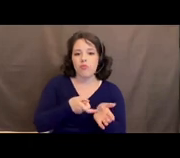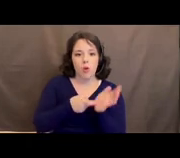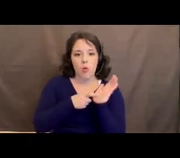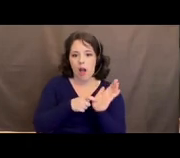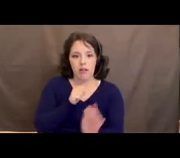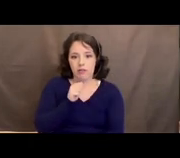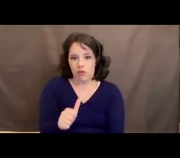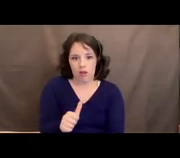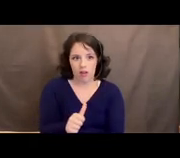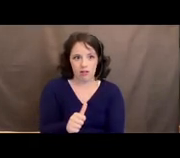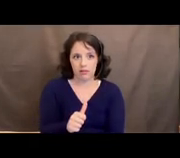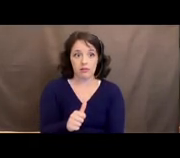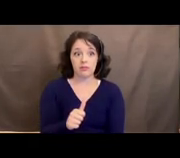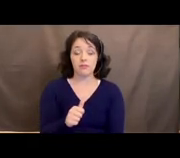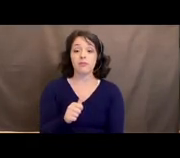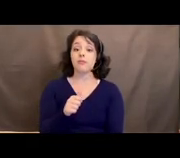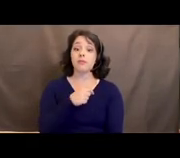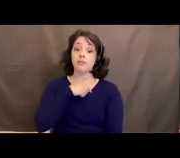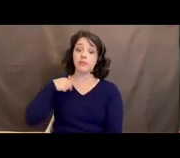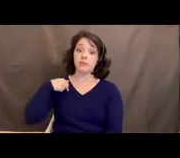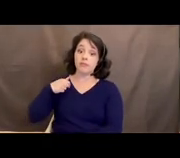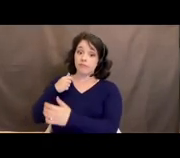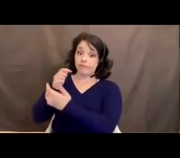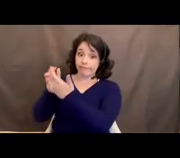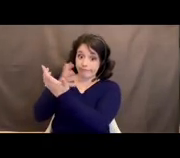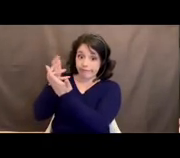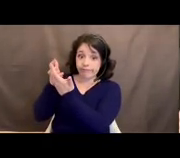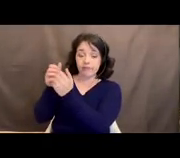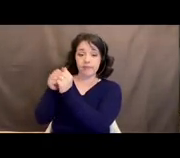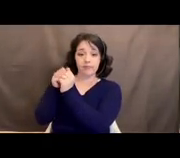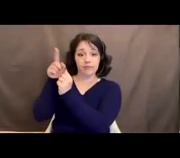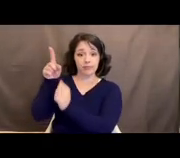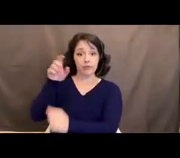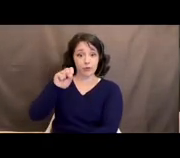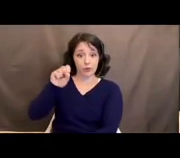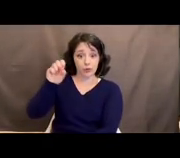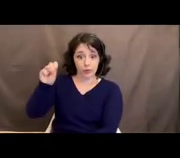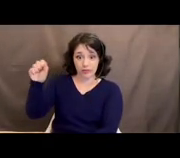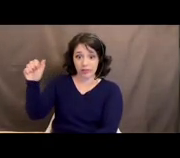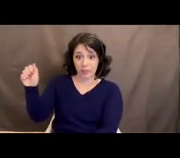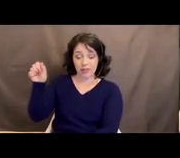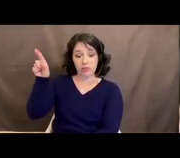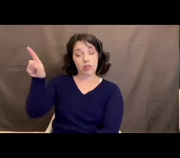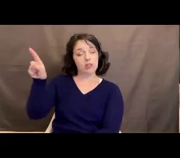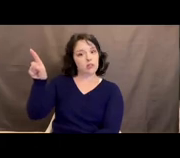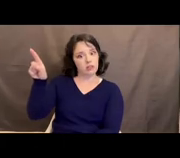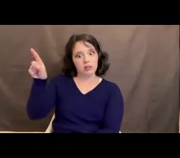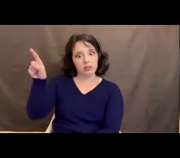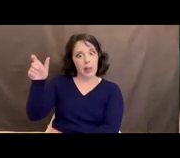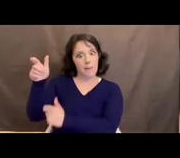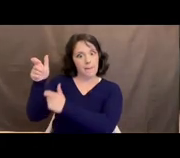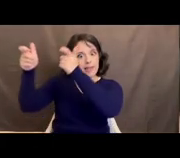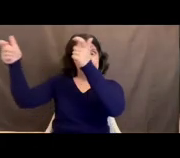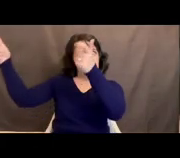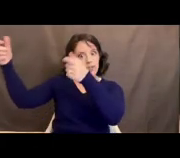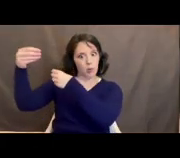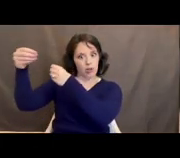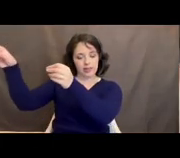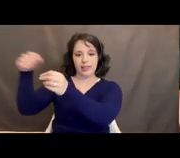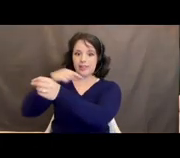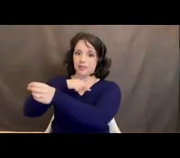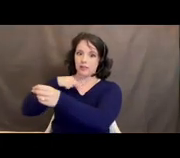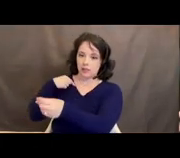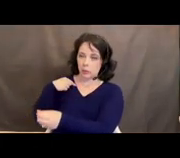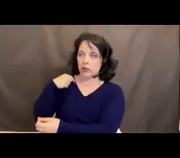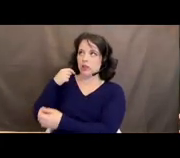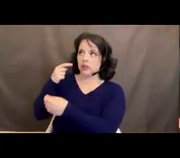worked directly with the Social Security Administration. It took a while. It's a big organization, but we created a system and a process